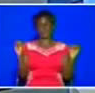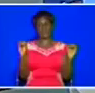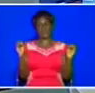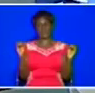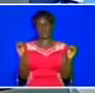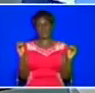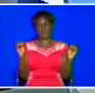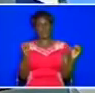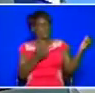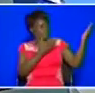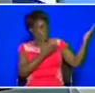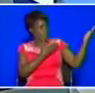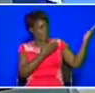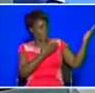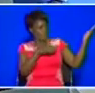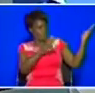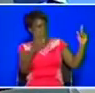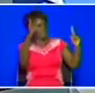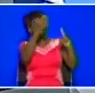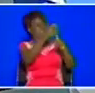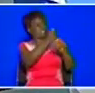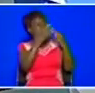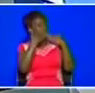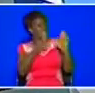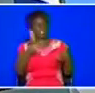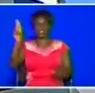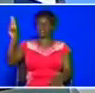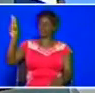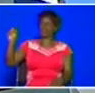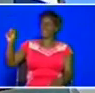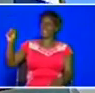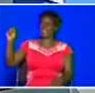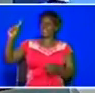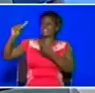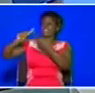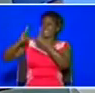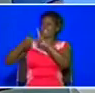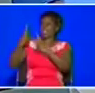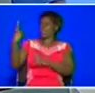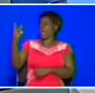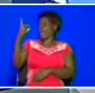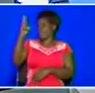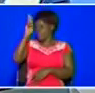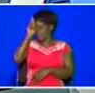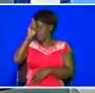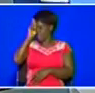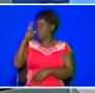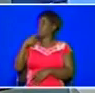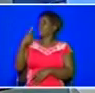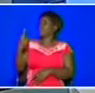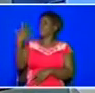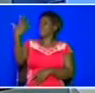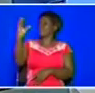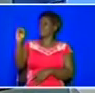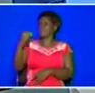Here it is. And they say they met that threshold that has been set by the UN, that benchmark of one officer for every 450 citizens.